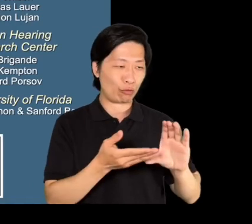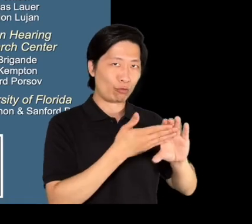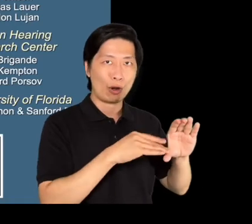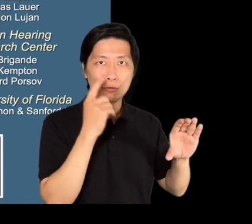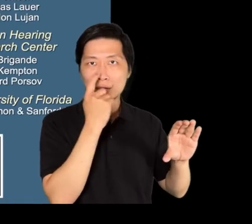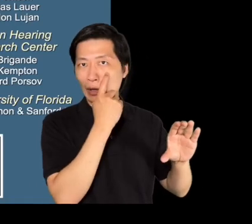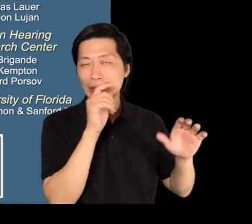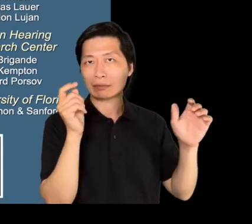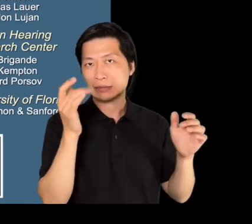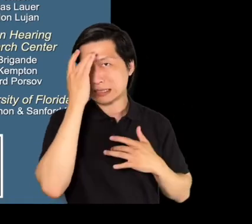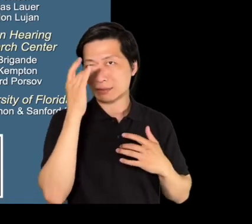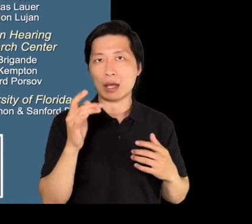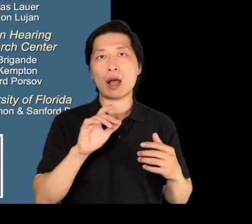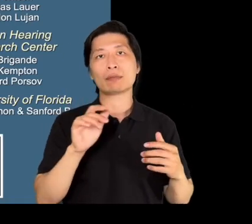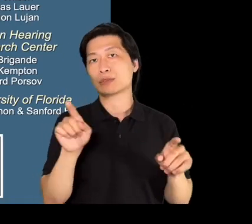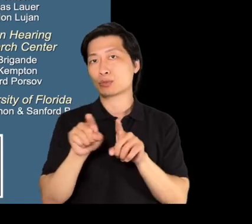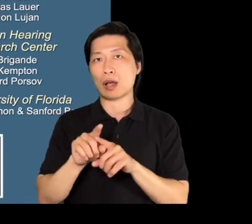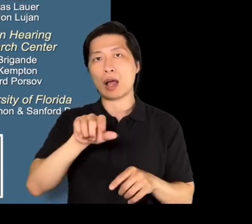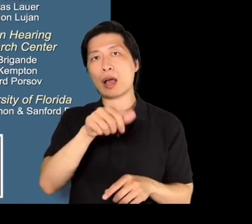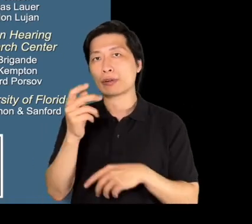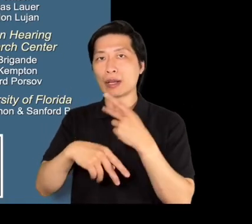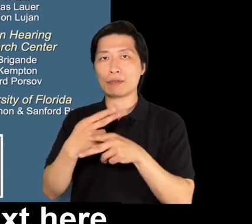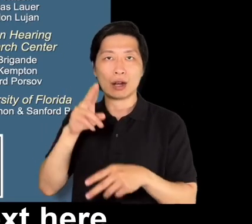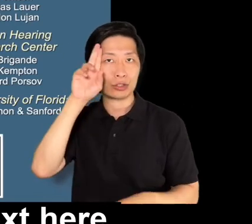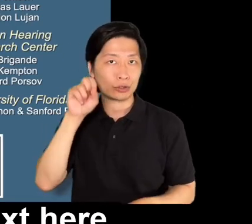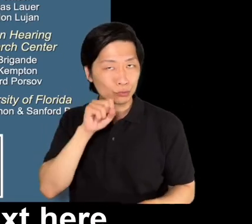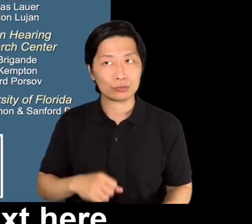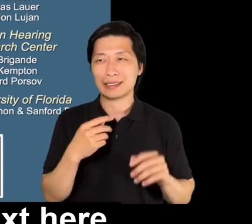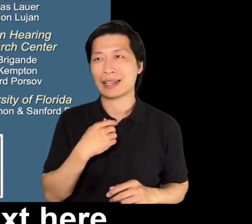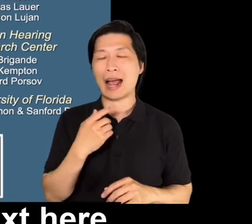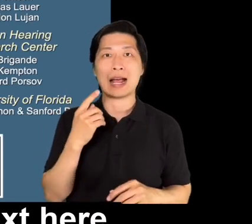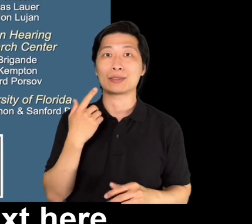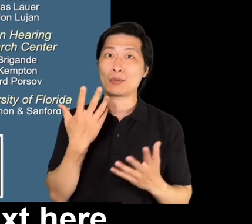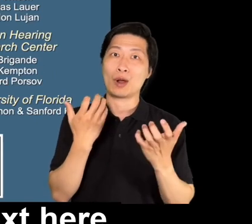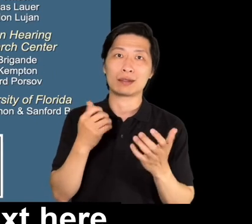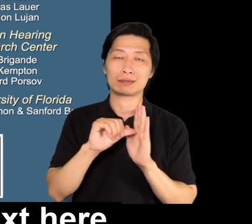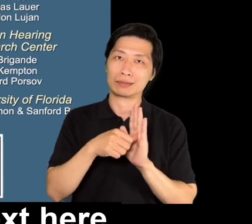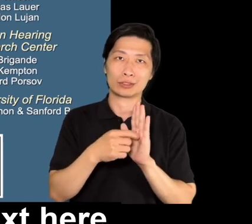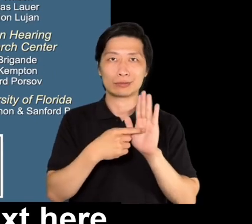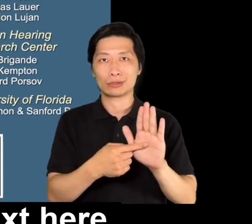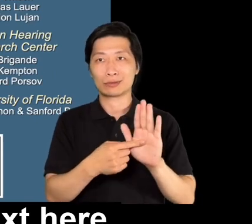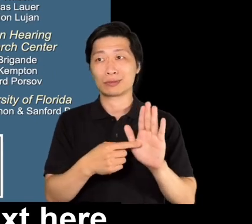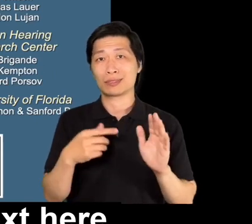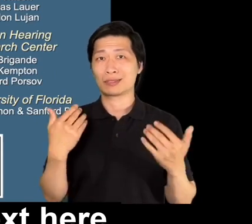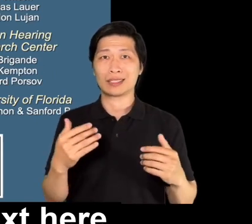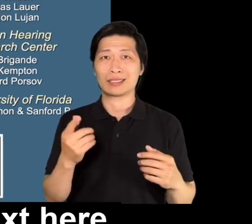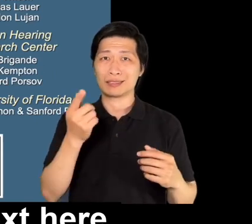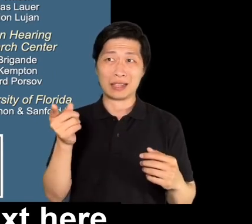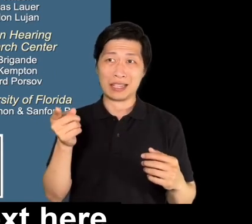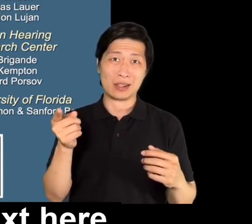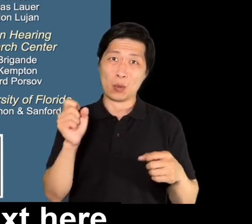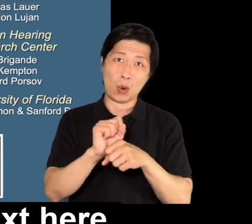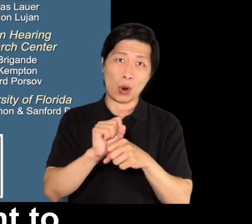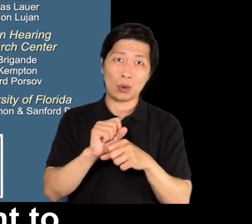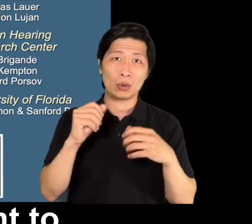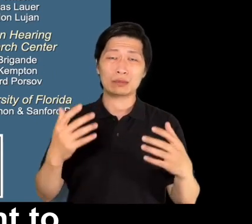So I know the text here is really small to read, but I just want to get across the